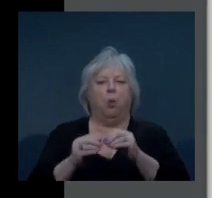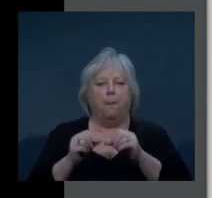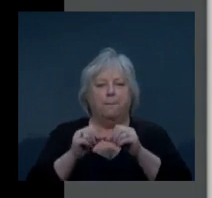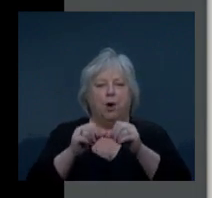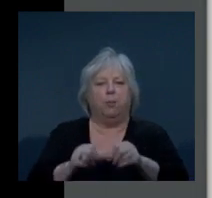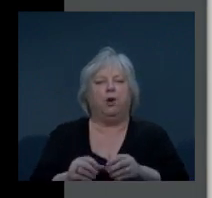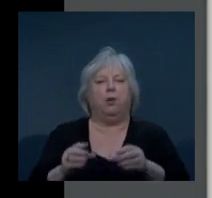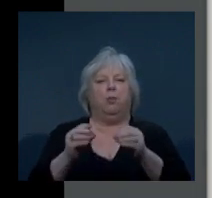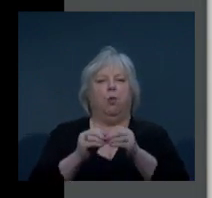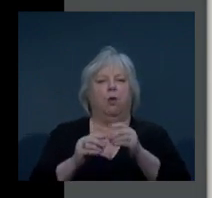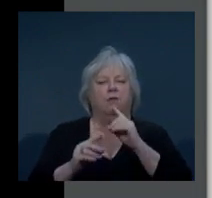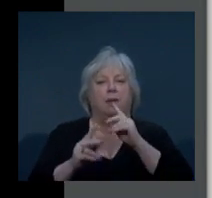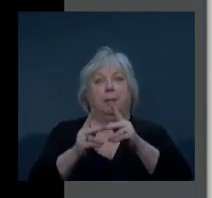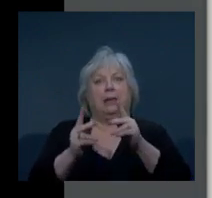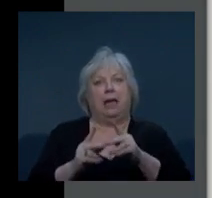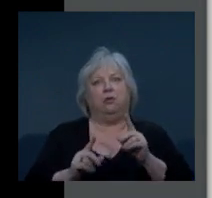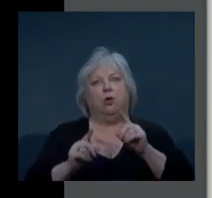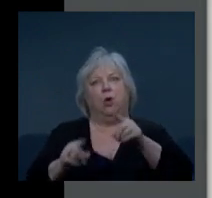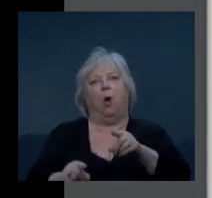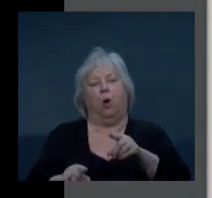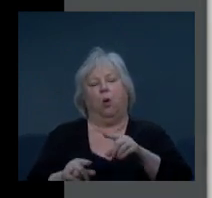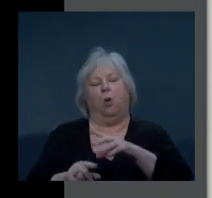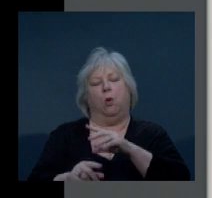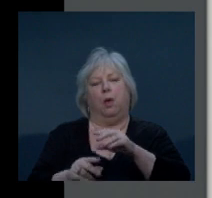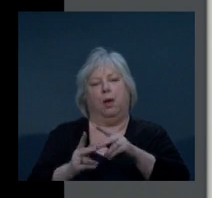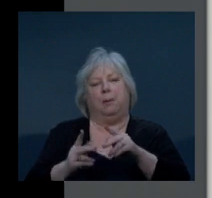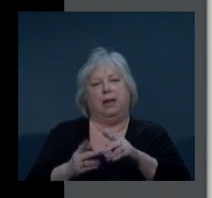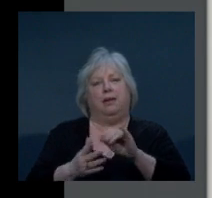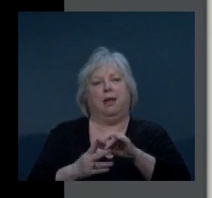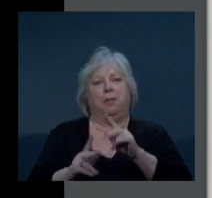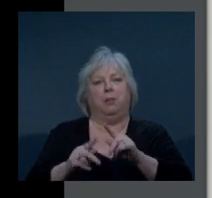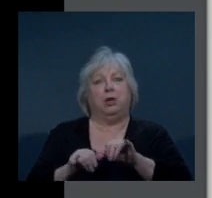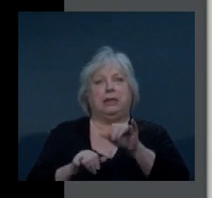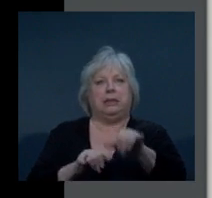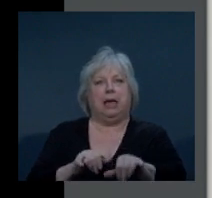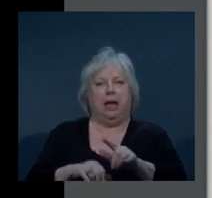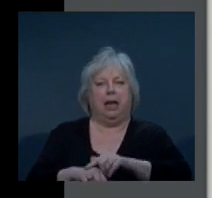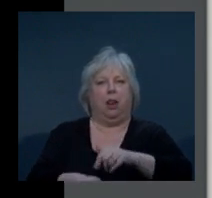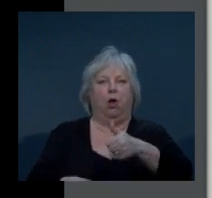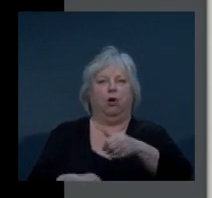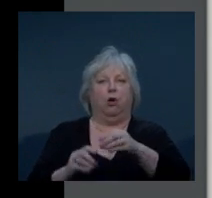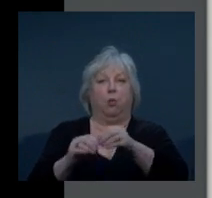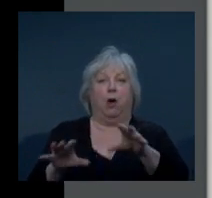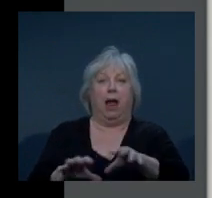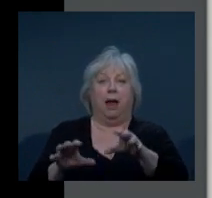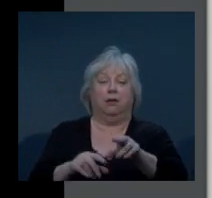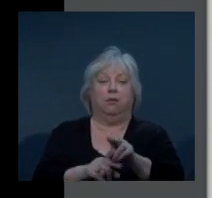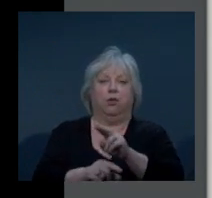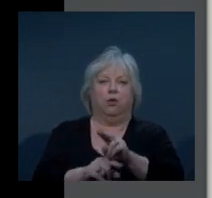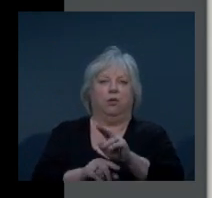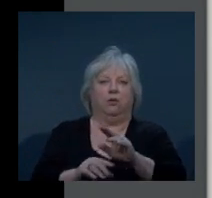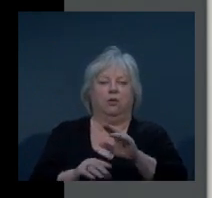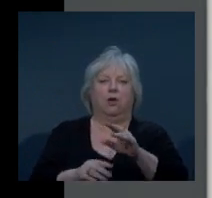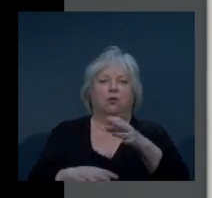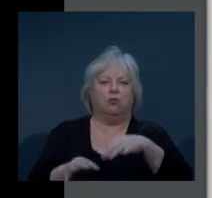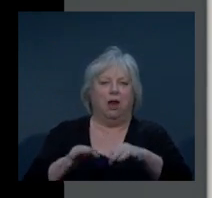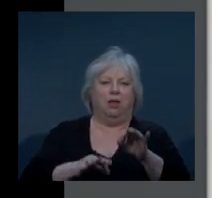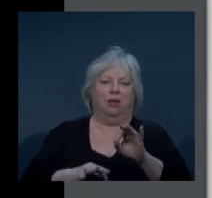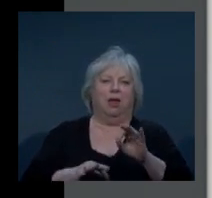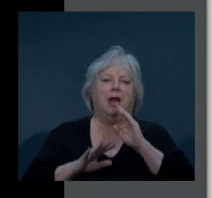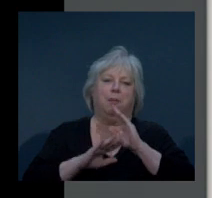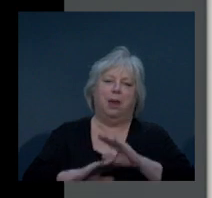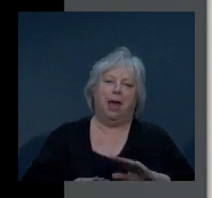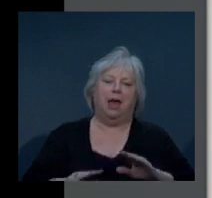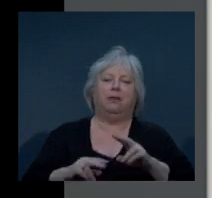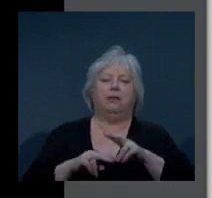a destination, more where somebody could stay longer, more of an active use than a passive use, where people could